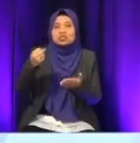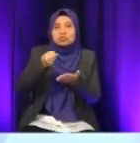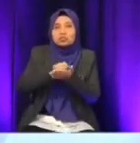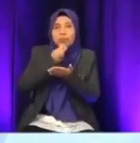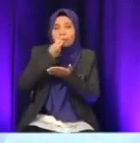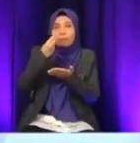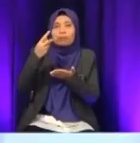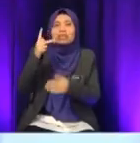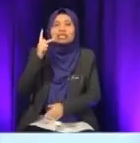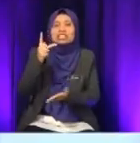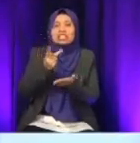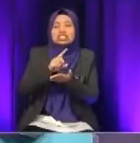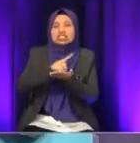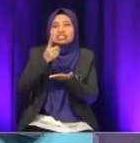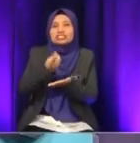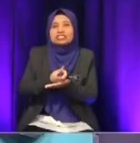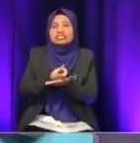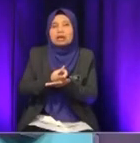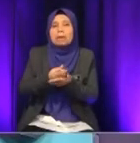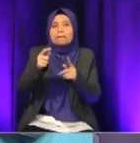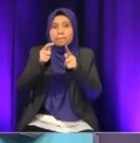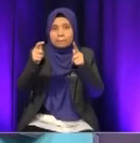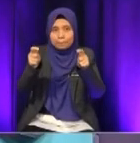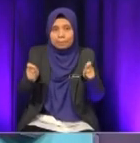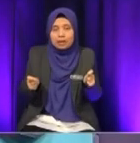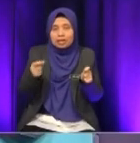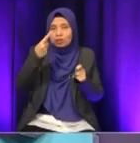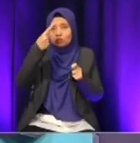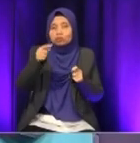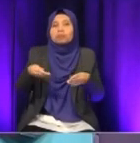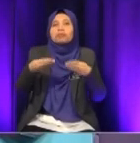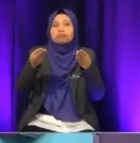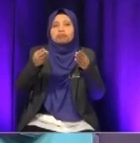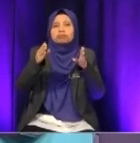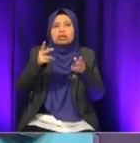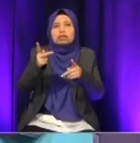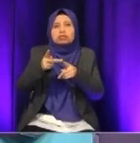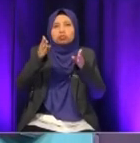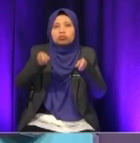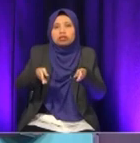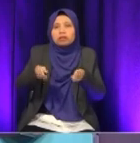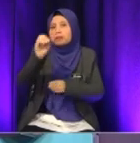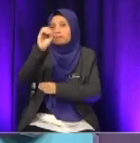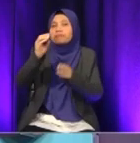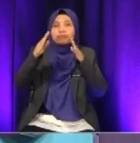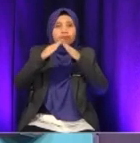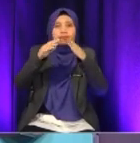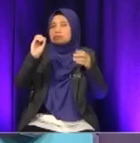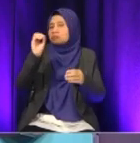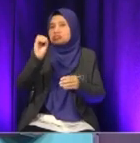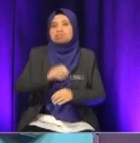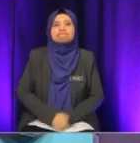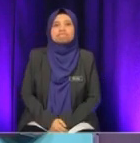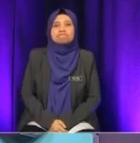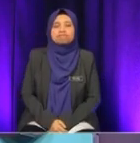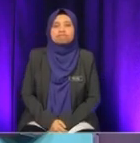So yes, soup kitchen is definitely a place where free food is served, especially for homeless people. Mm-hmm. Okay, so why don't we award